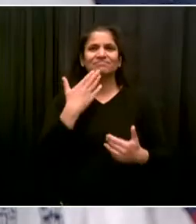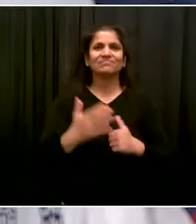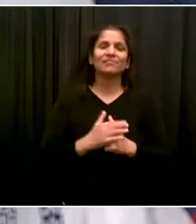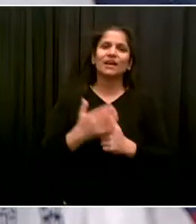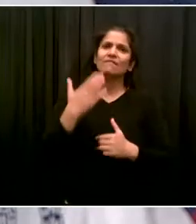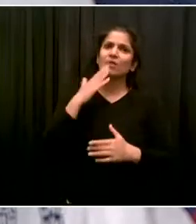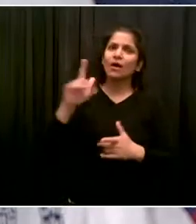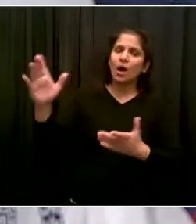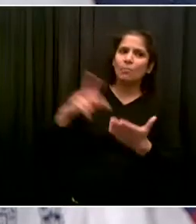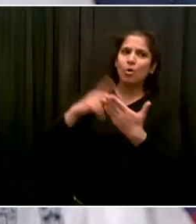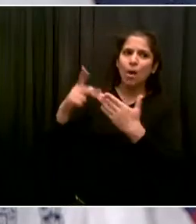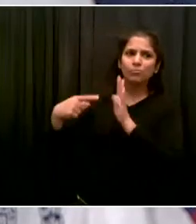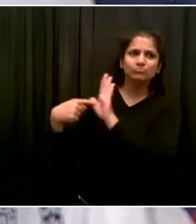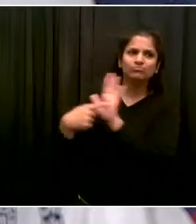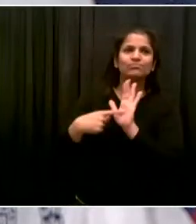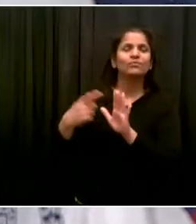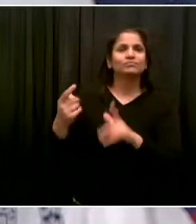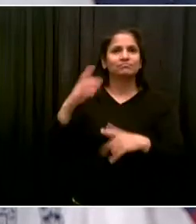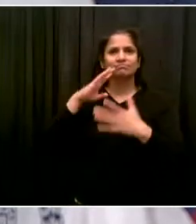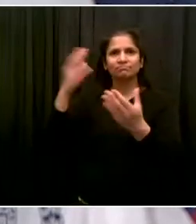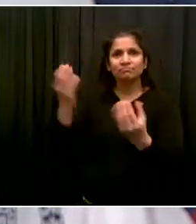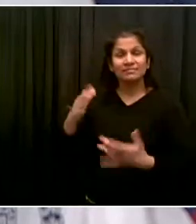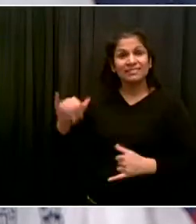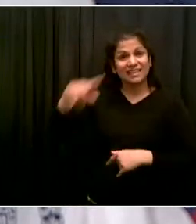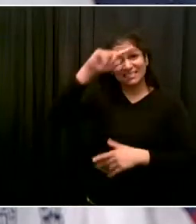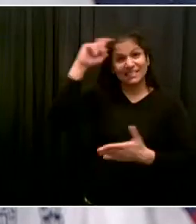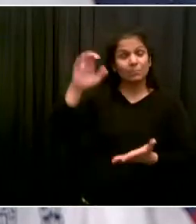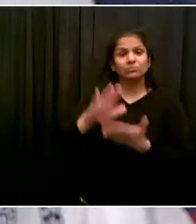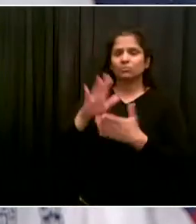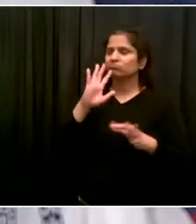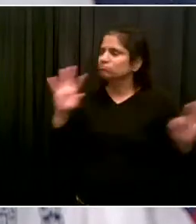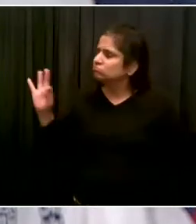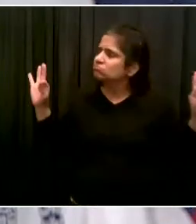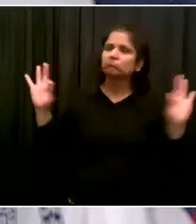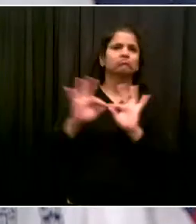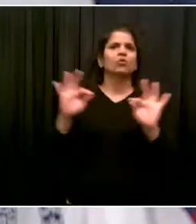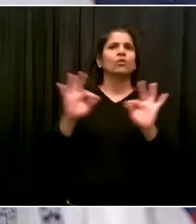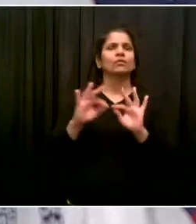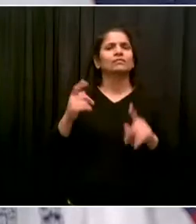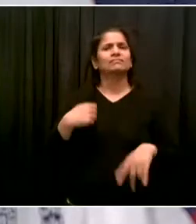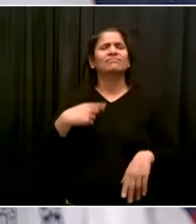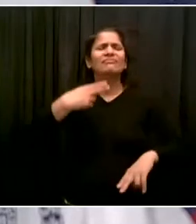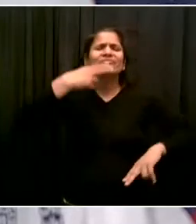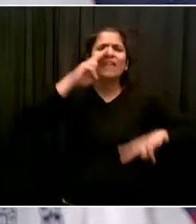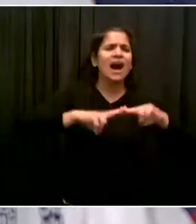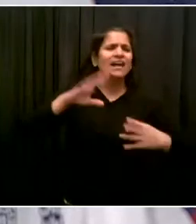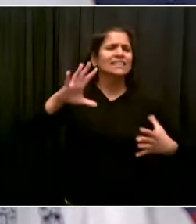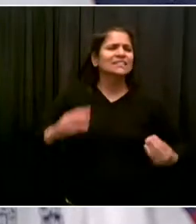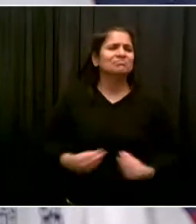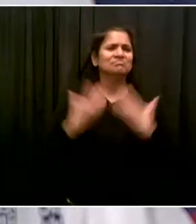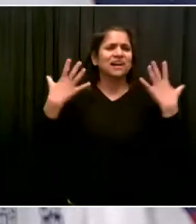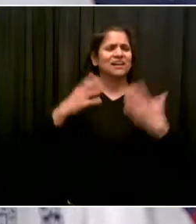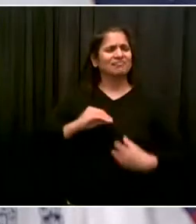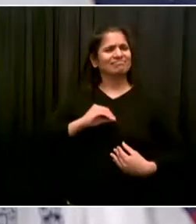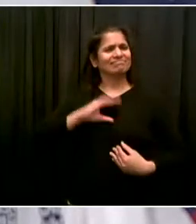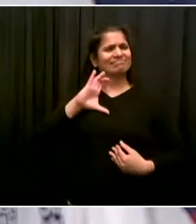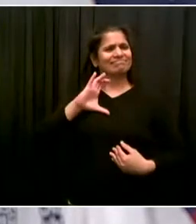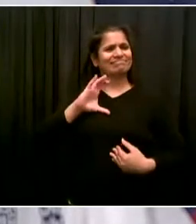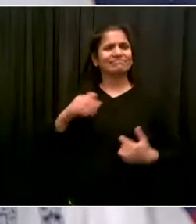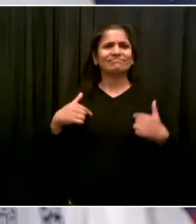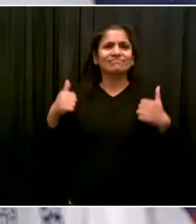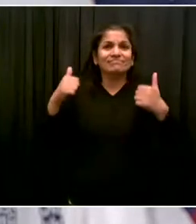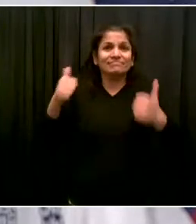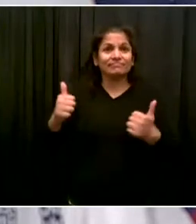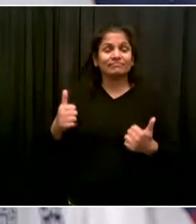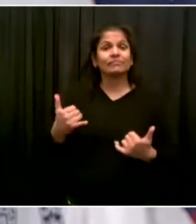have a great summer and a summer that brings us back strong for all our kids. And now someone who feels it deeply and is very